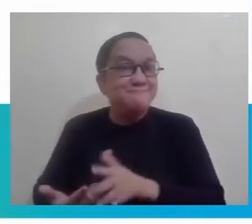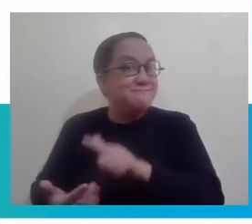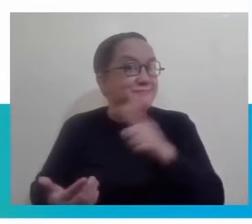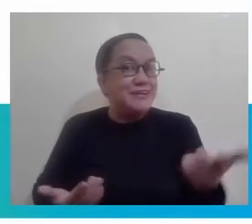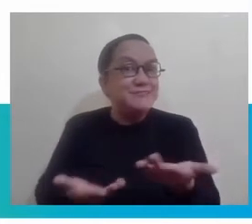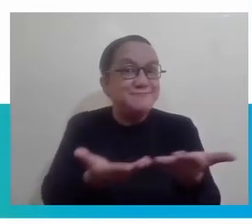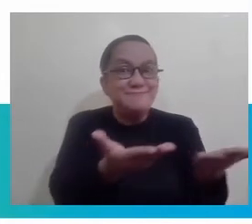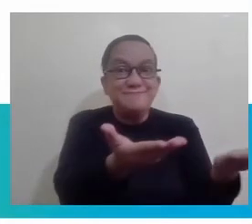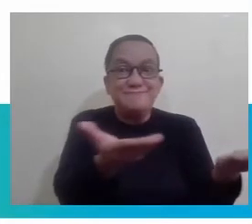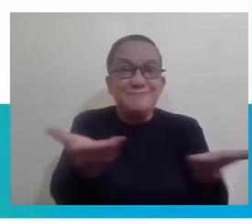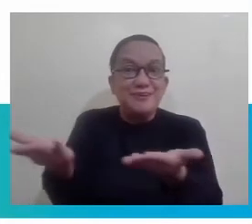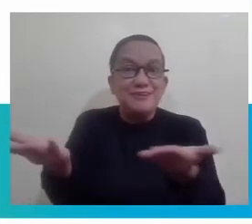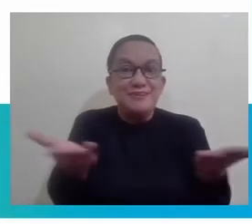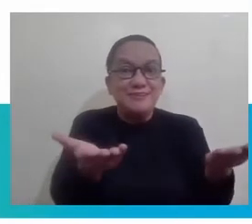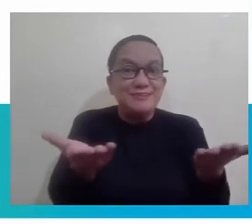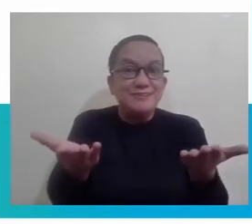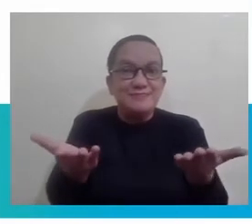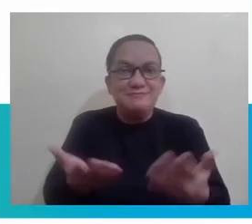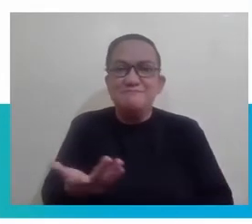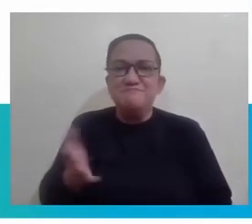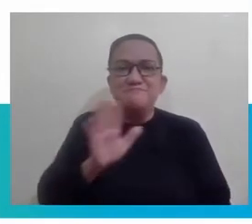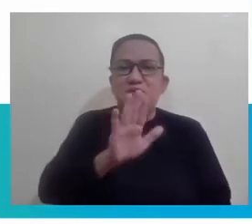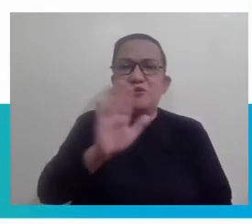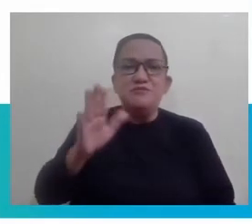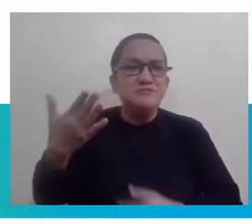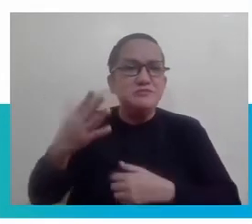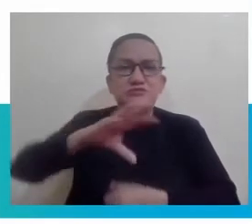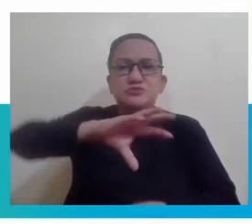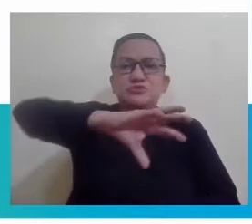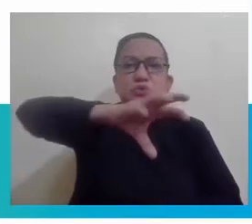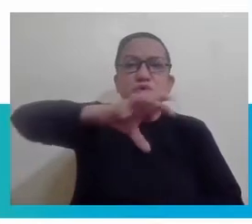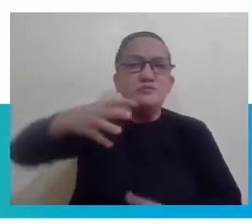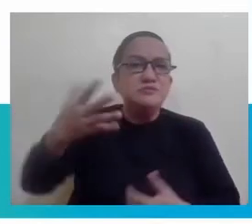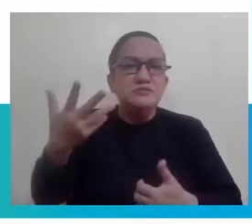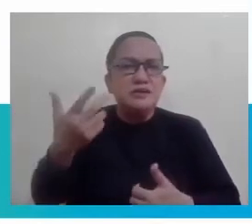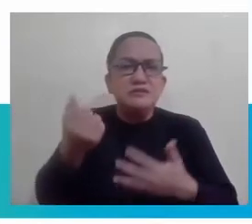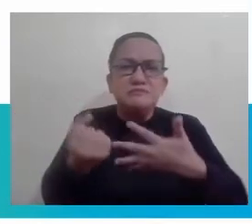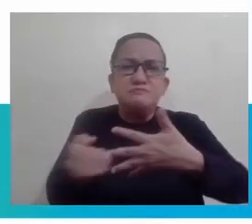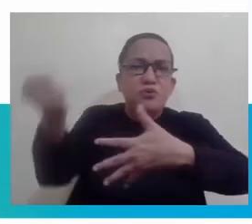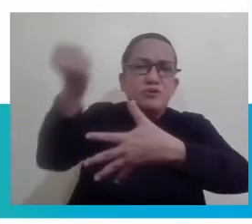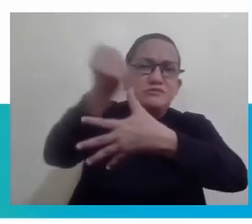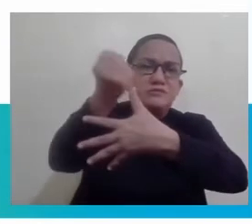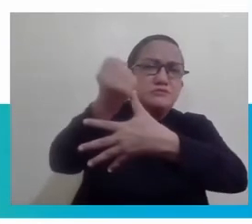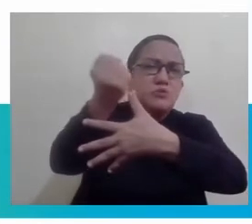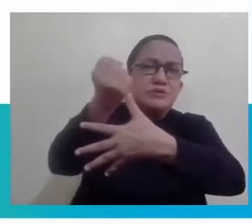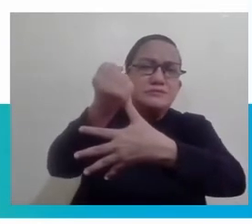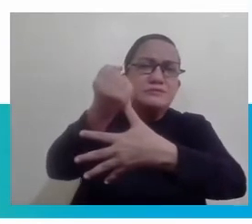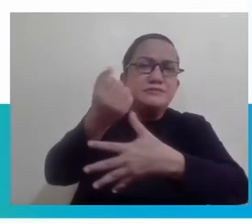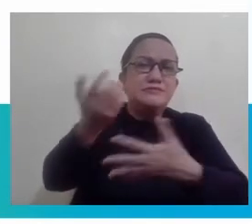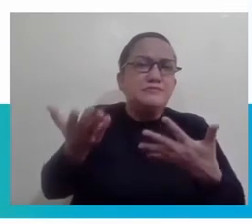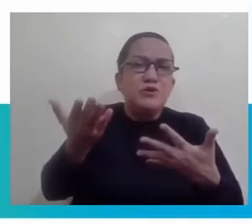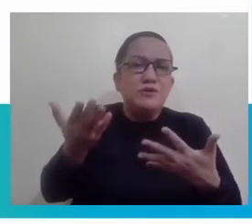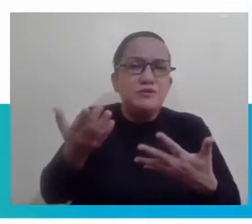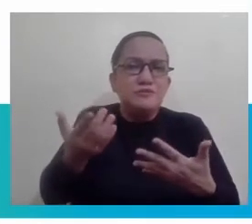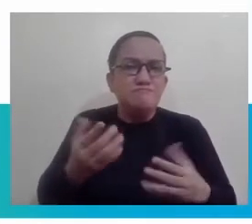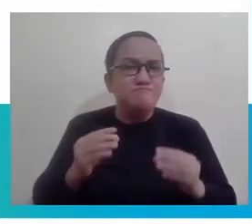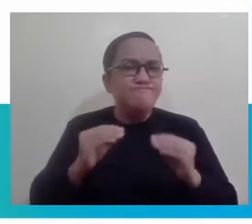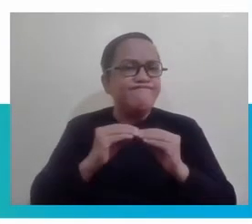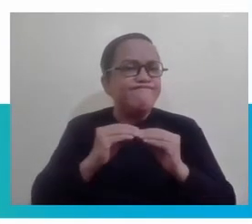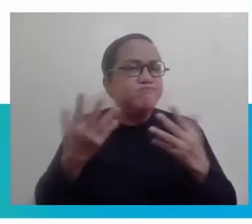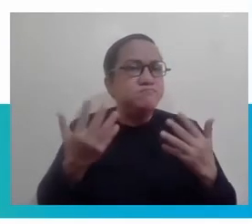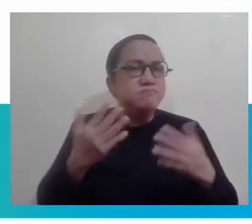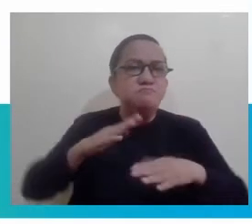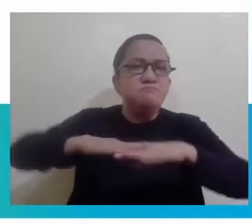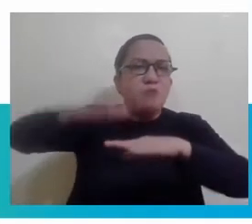the top priorities should be in rebuilding and in fostering a green recovery. Thank